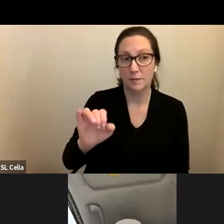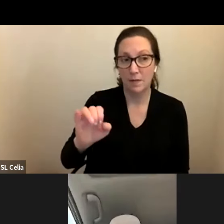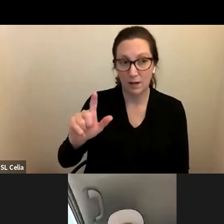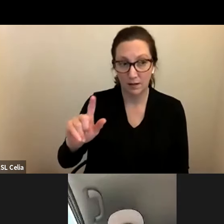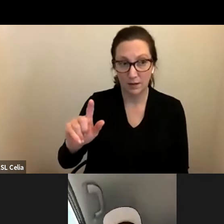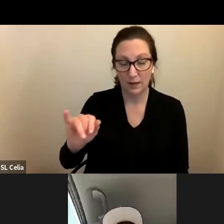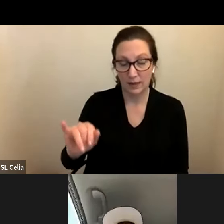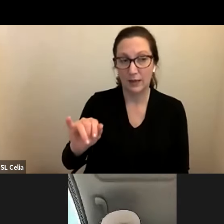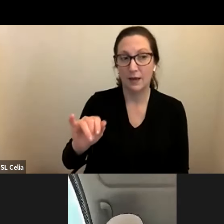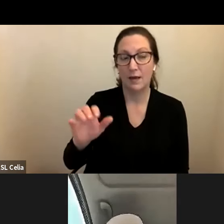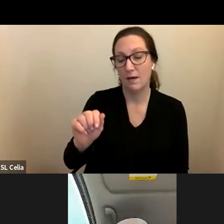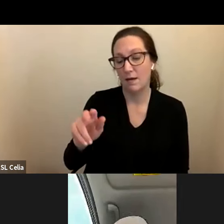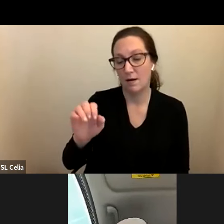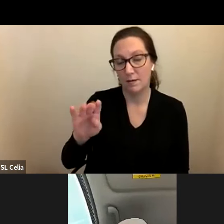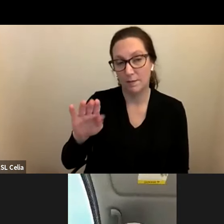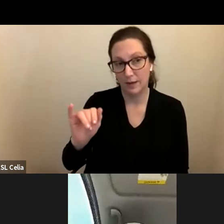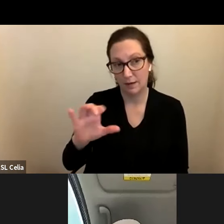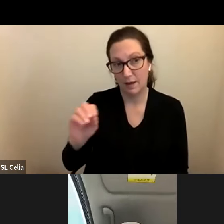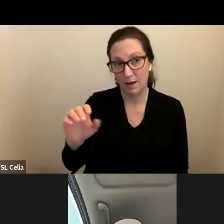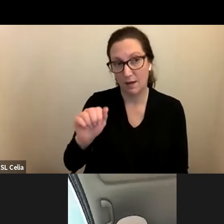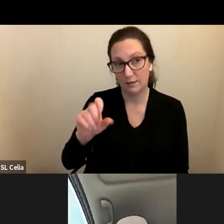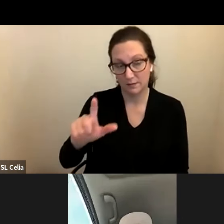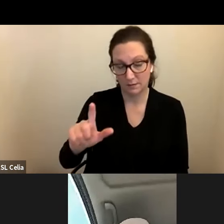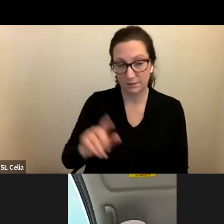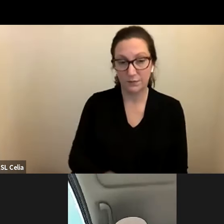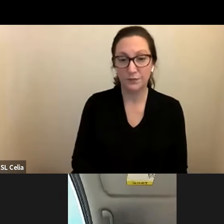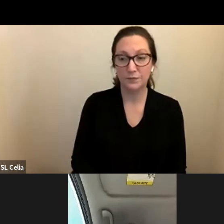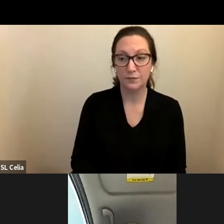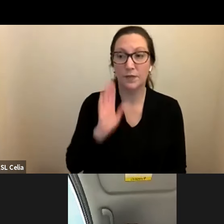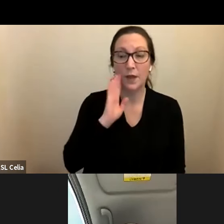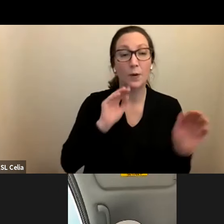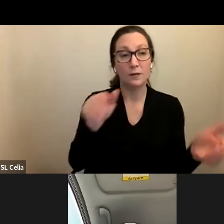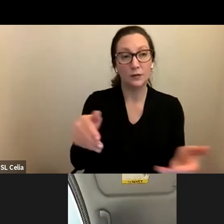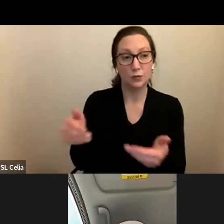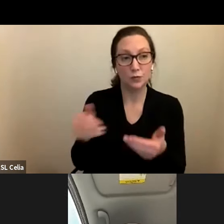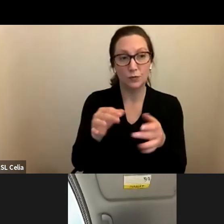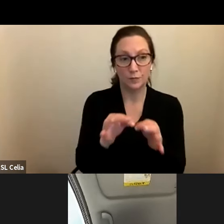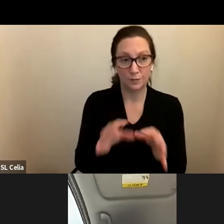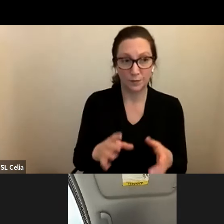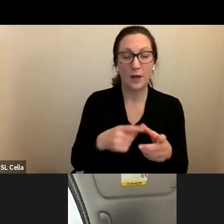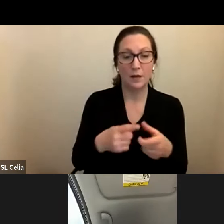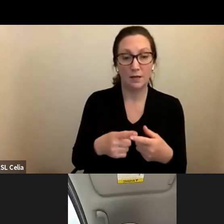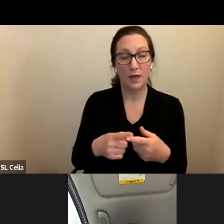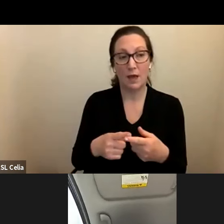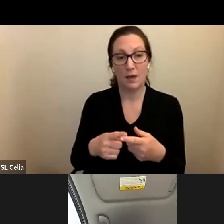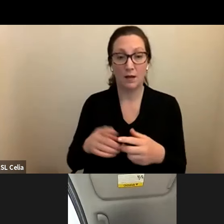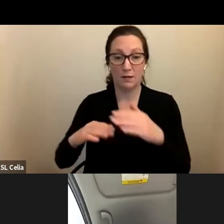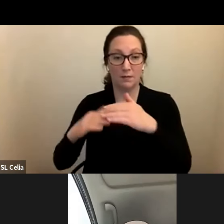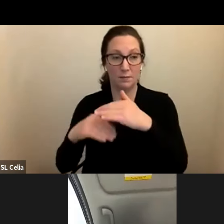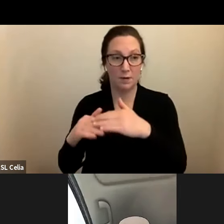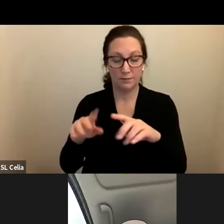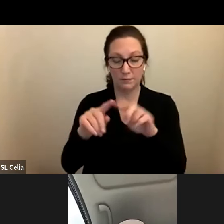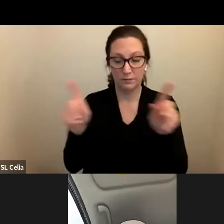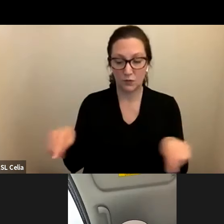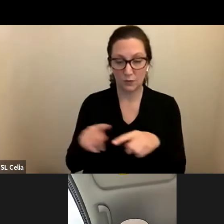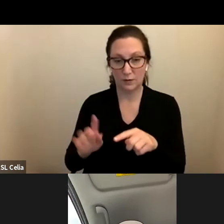Language. After I finish introducing the interpreters, we will activate the interpretation icon at the bottom